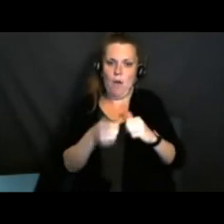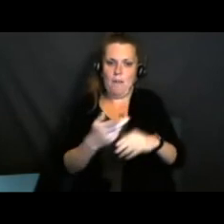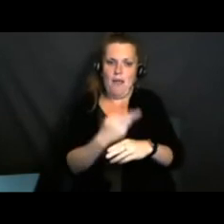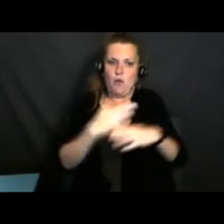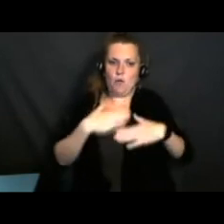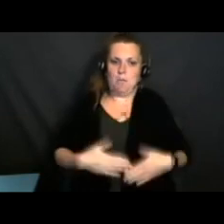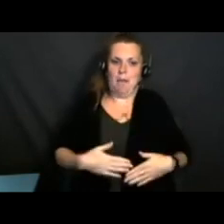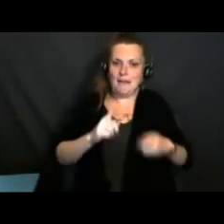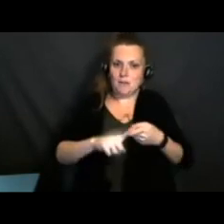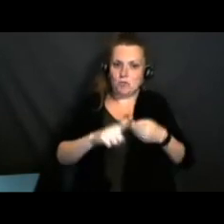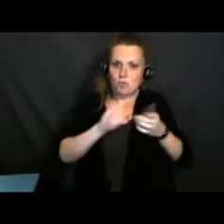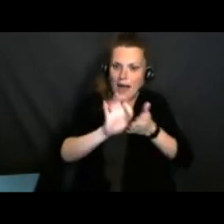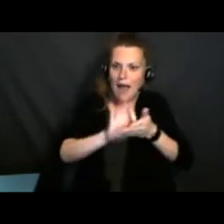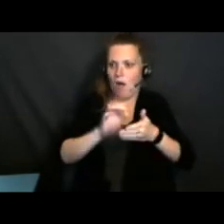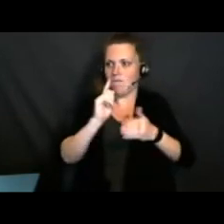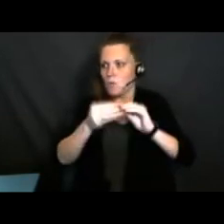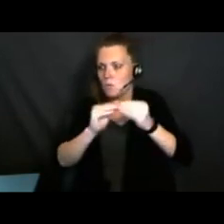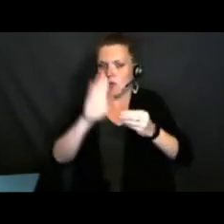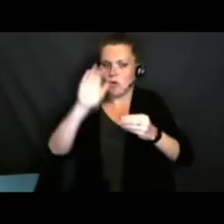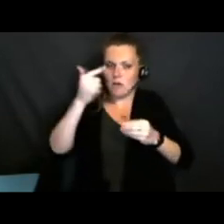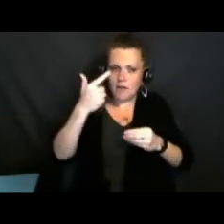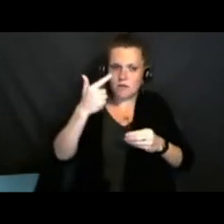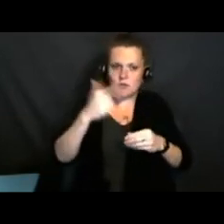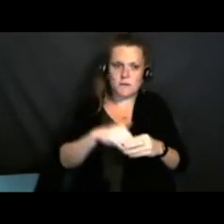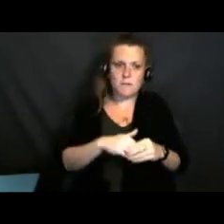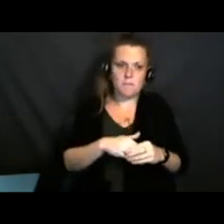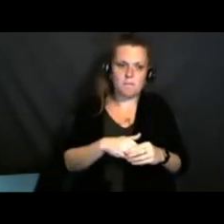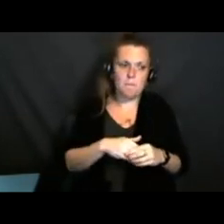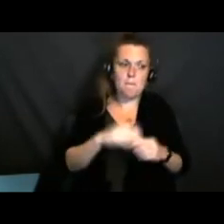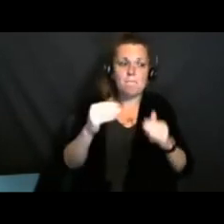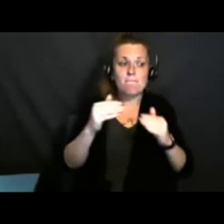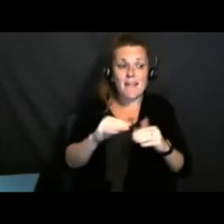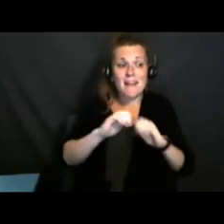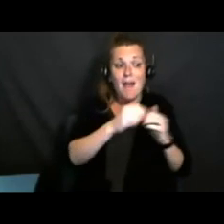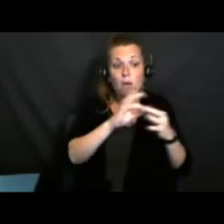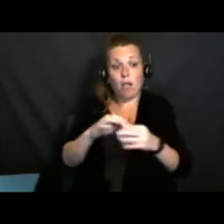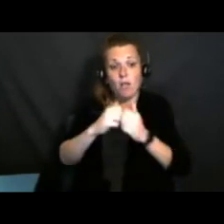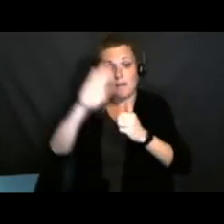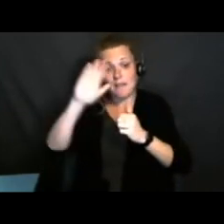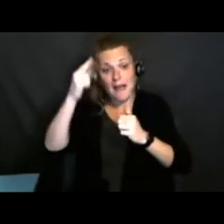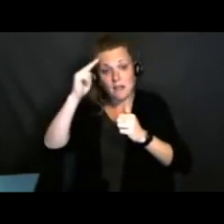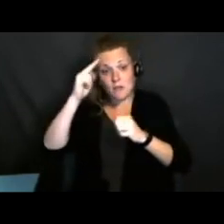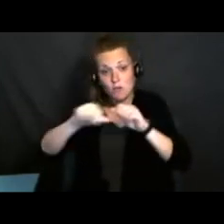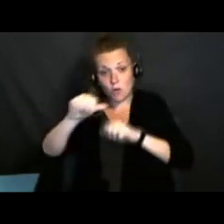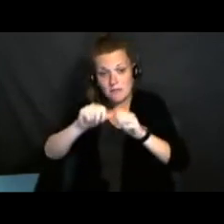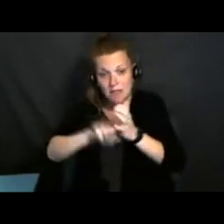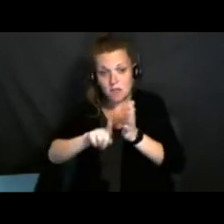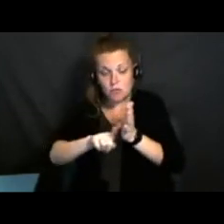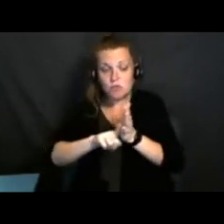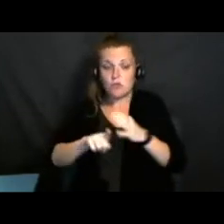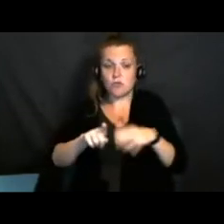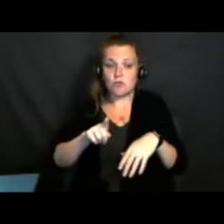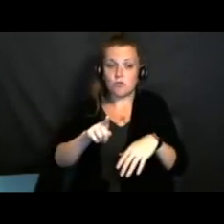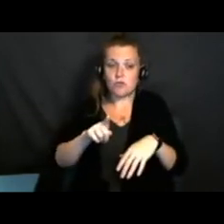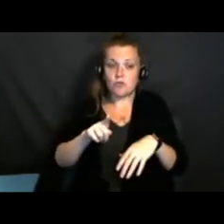numerical cognition. And I'm particularly referring to cognitive neuroscience research here. Of course, there's lots of research where children are interviewed and observed, but